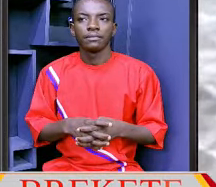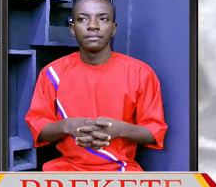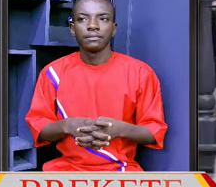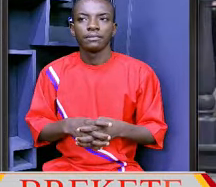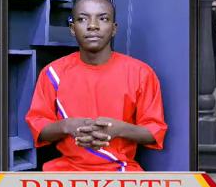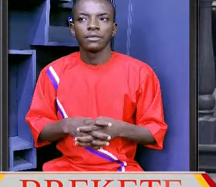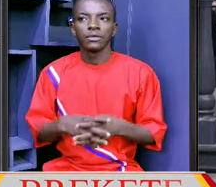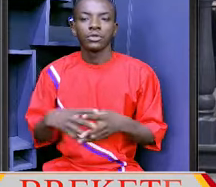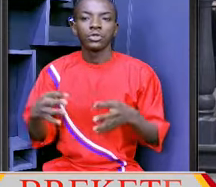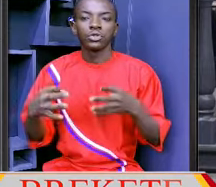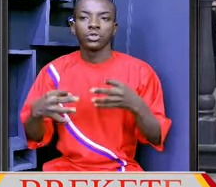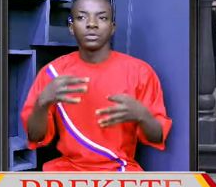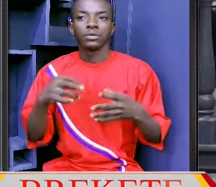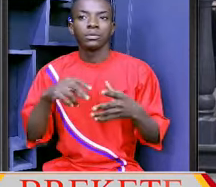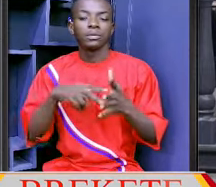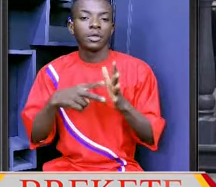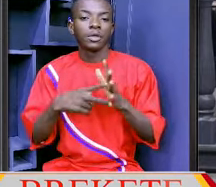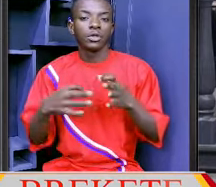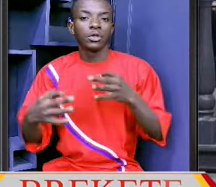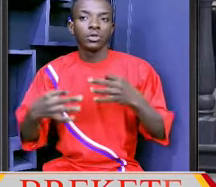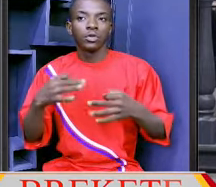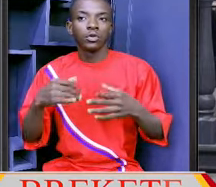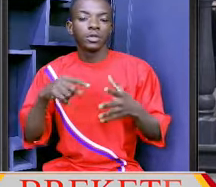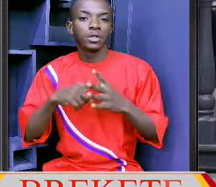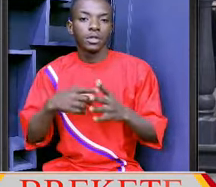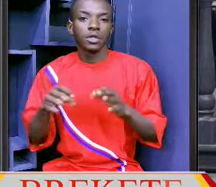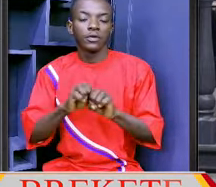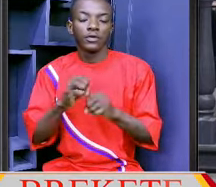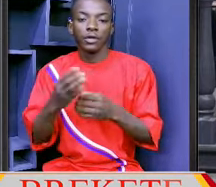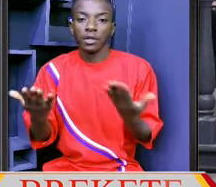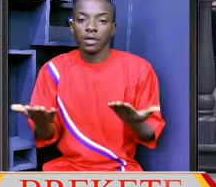Which means judgment have started even here on earth.